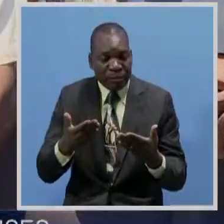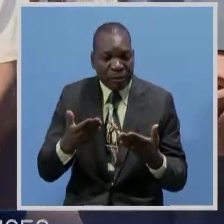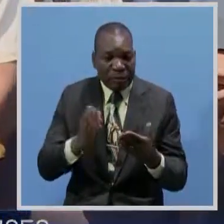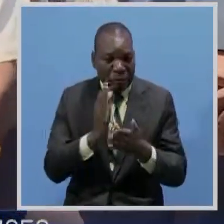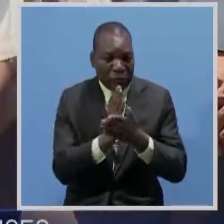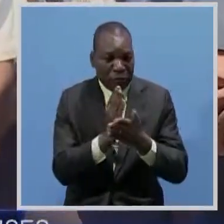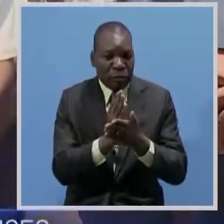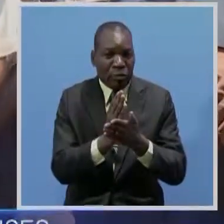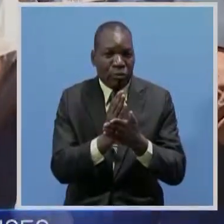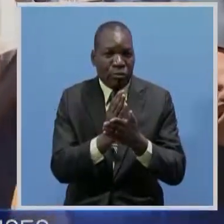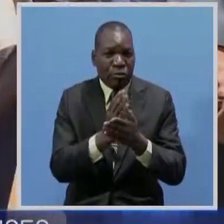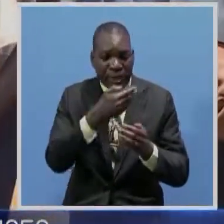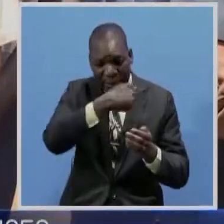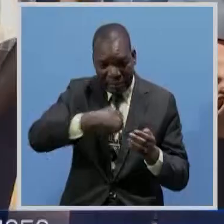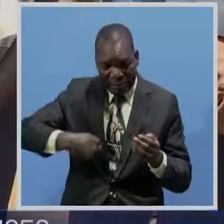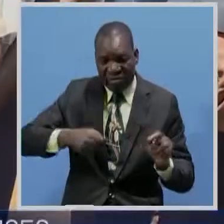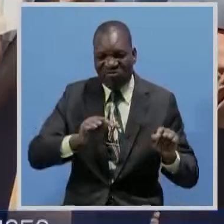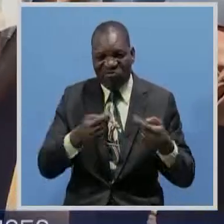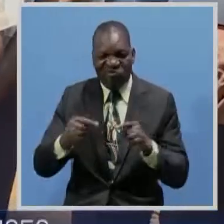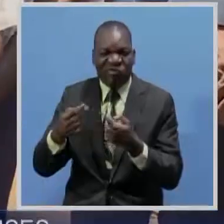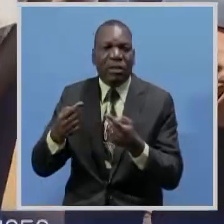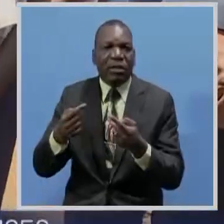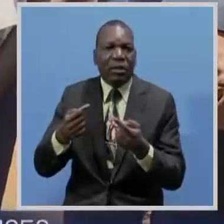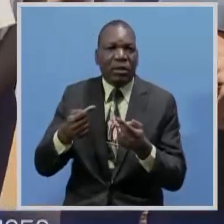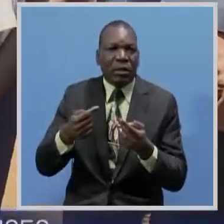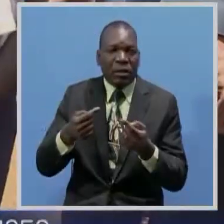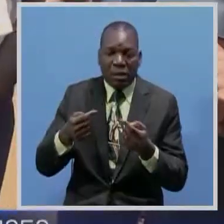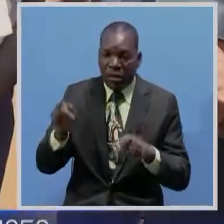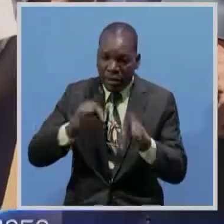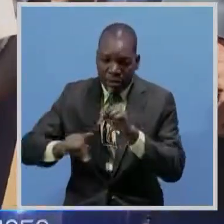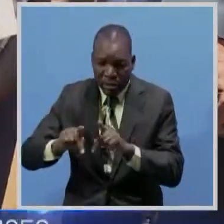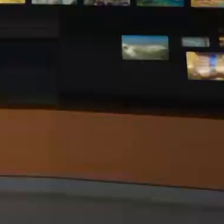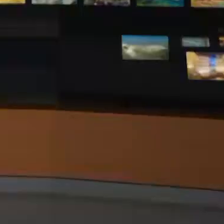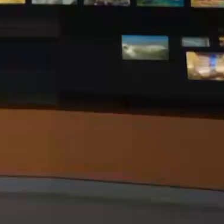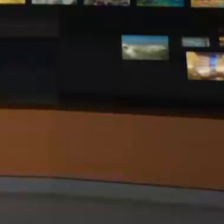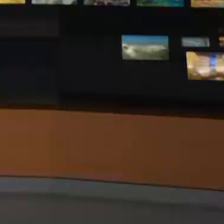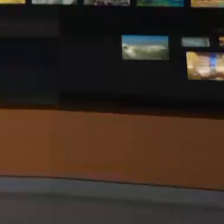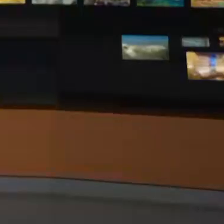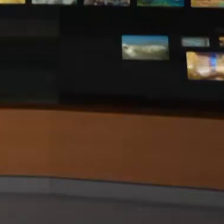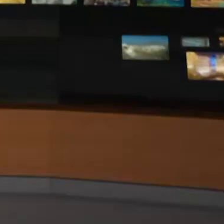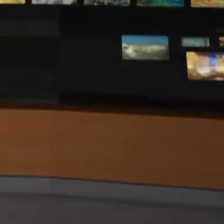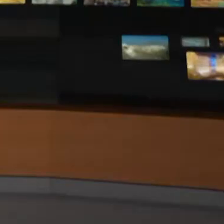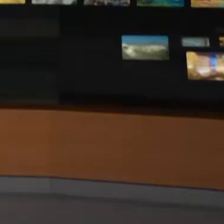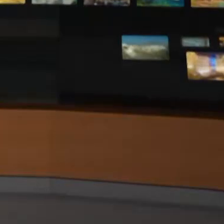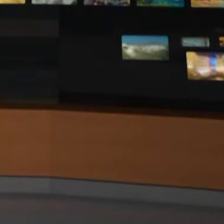avoid these serious confrontations between the members of the public and our officers. Remember to